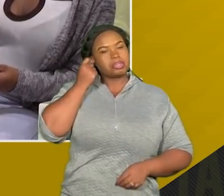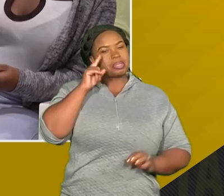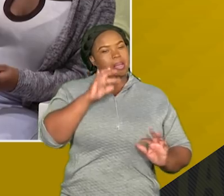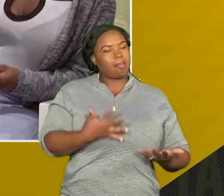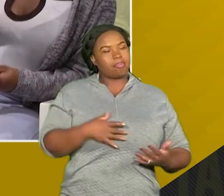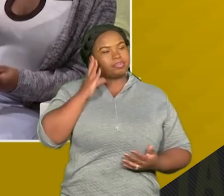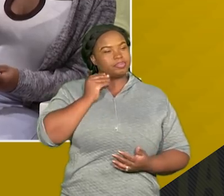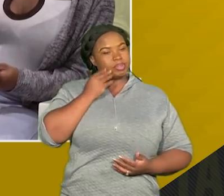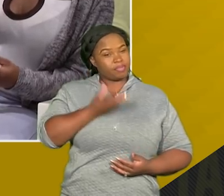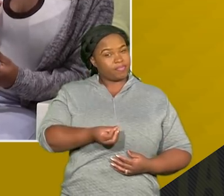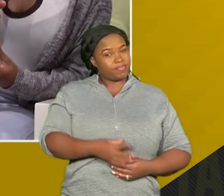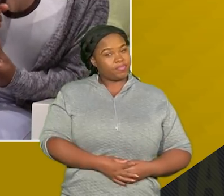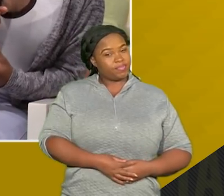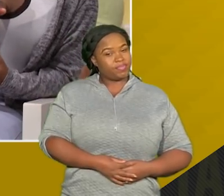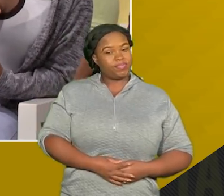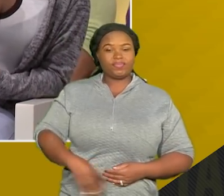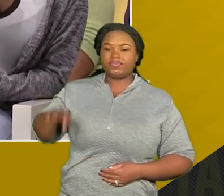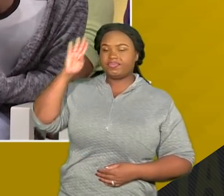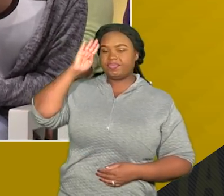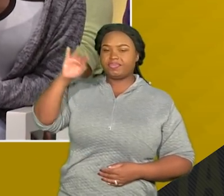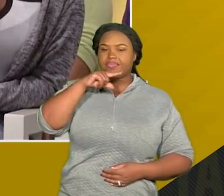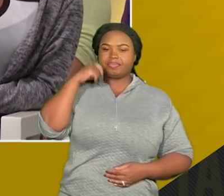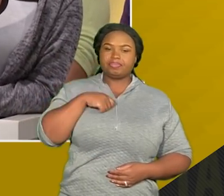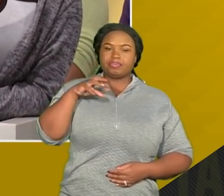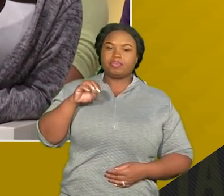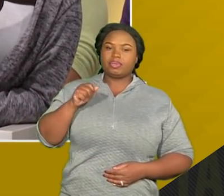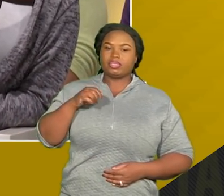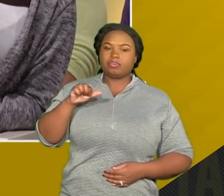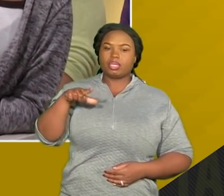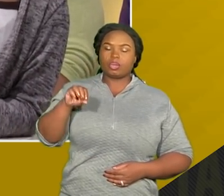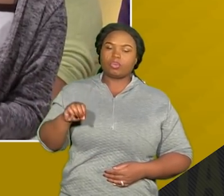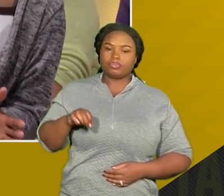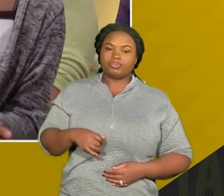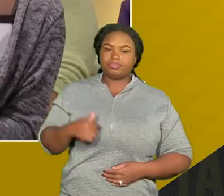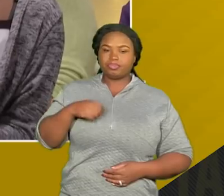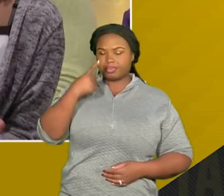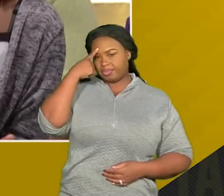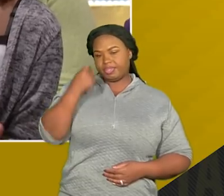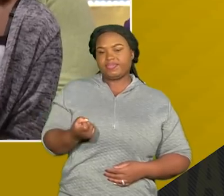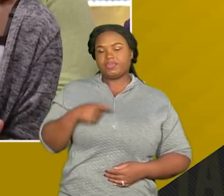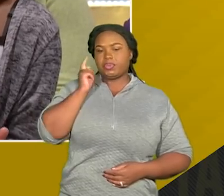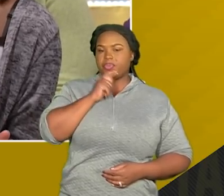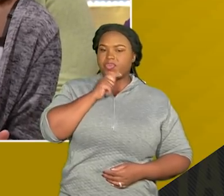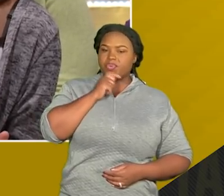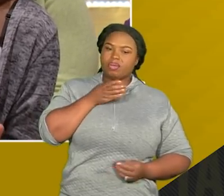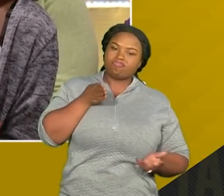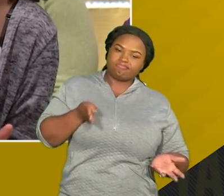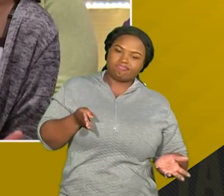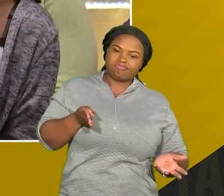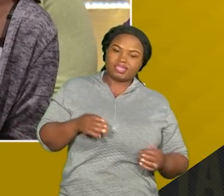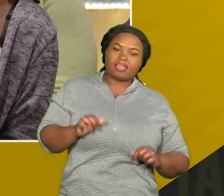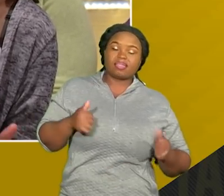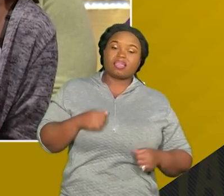what experience do you have now? Sanibonani gama ngumathapelo ndiyakholwa uba ubuloya bukhona buyasetshenziswa.